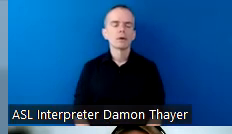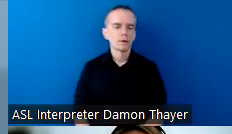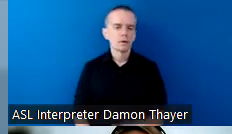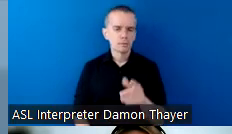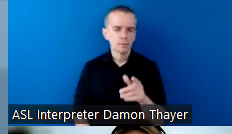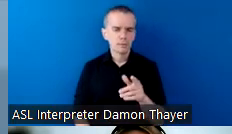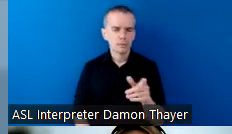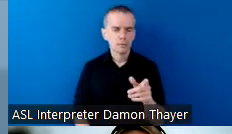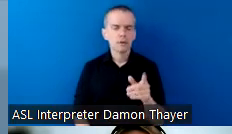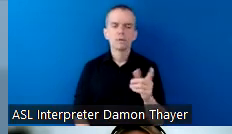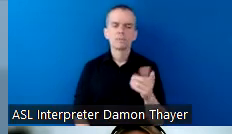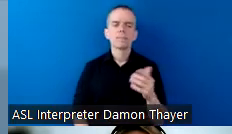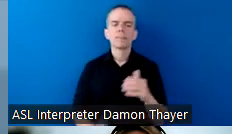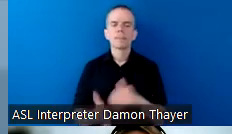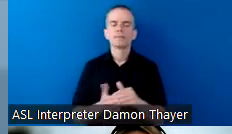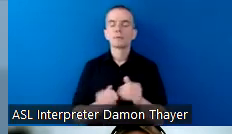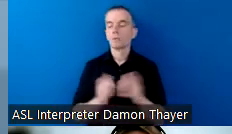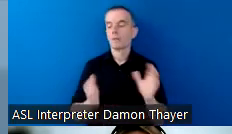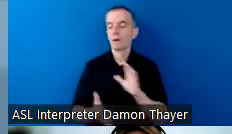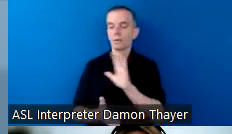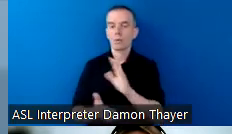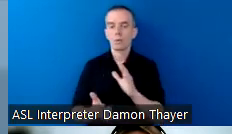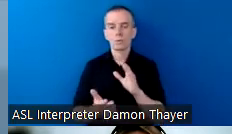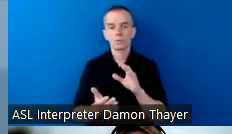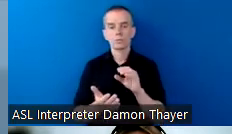Again, in a lot of cases, without that documentation, that letter,